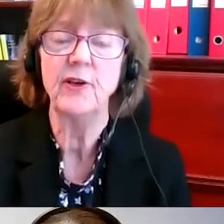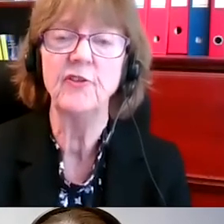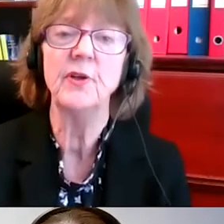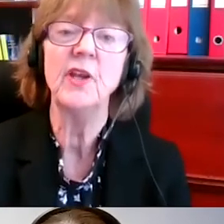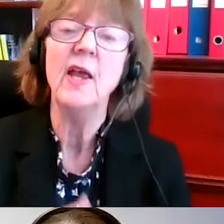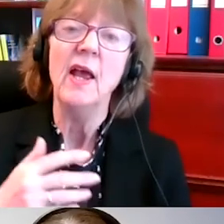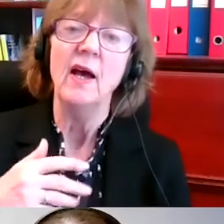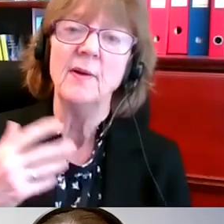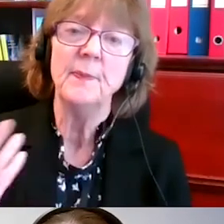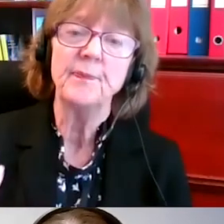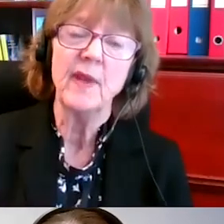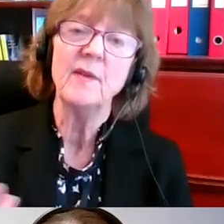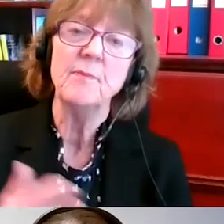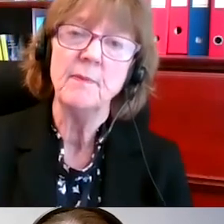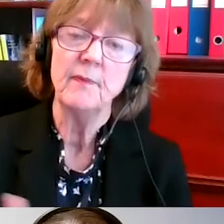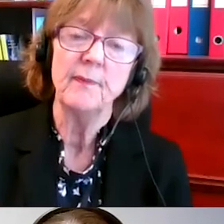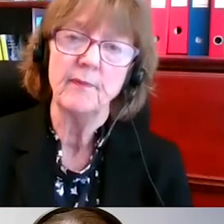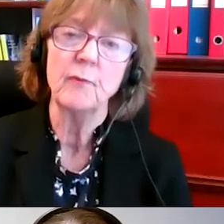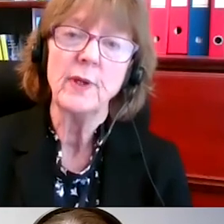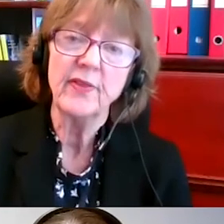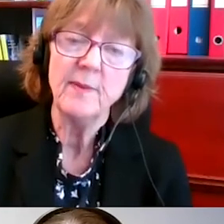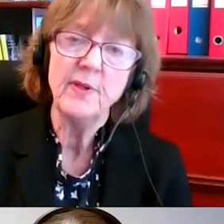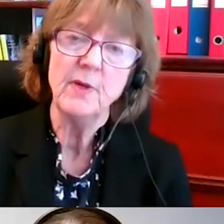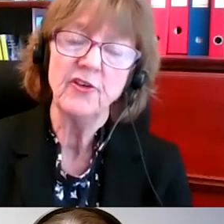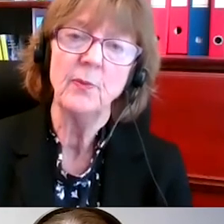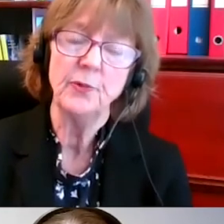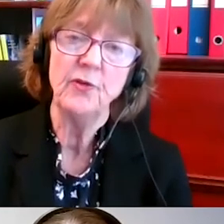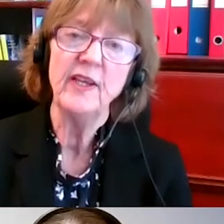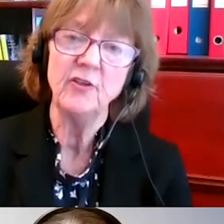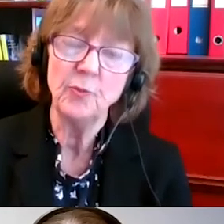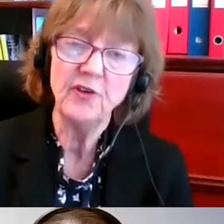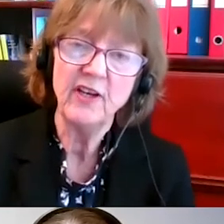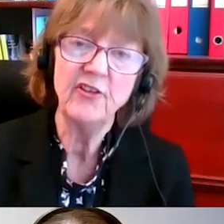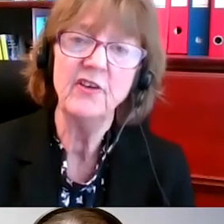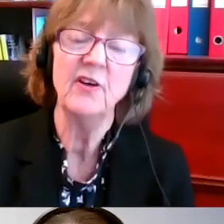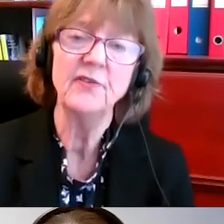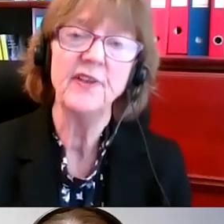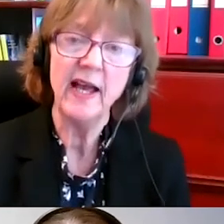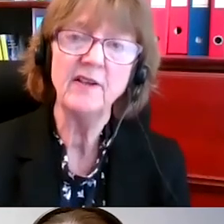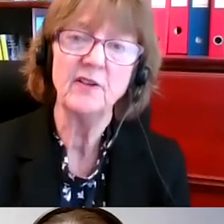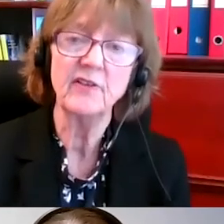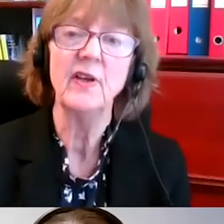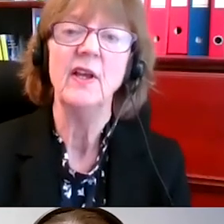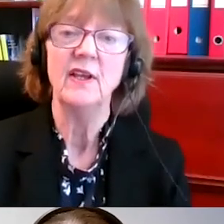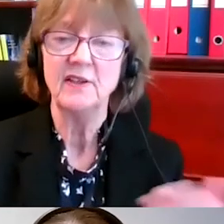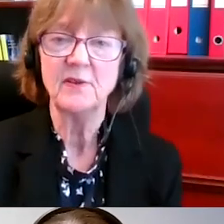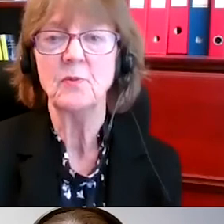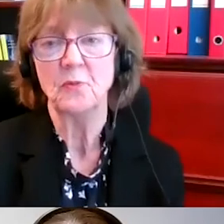kind of expression, but it will then be much up to the interpretation of the